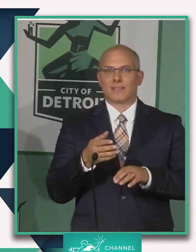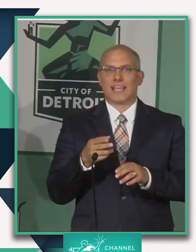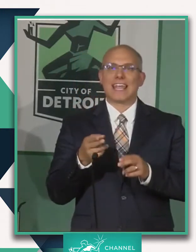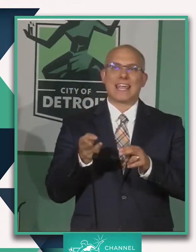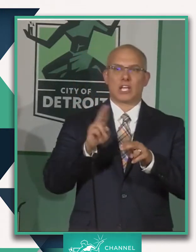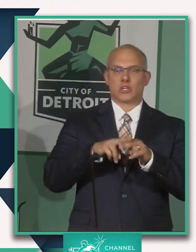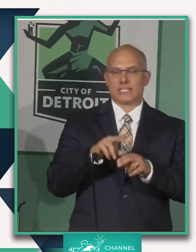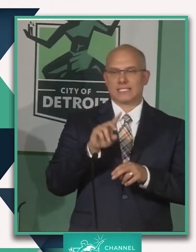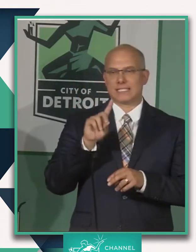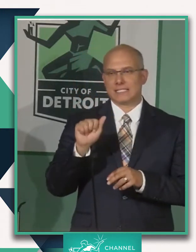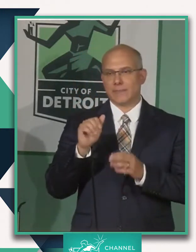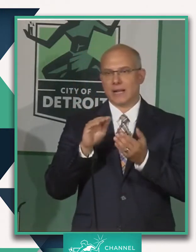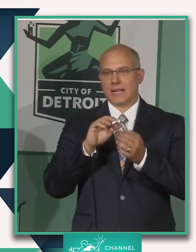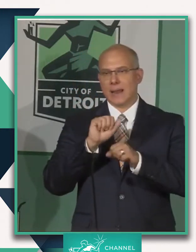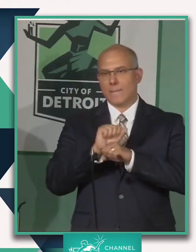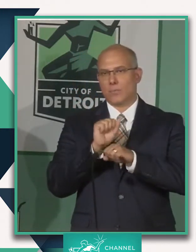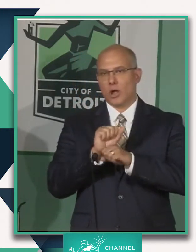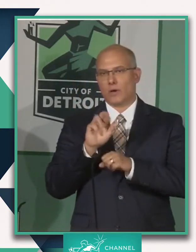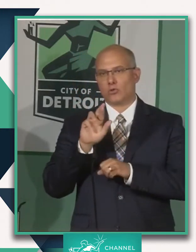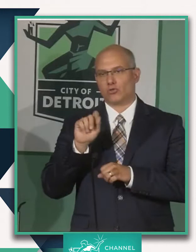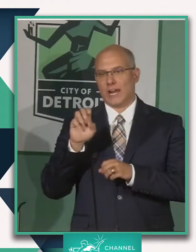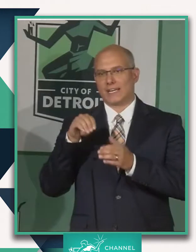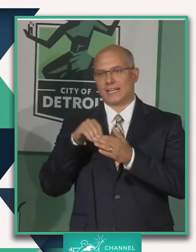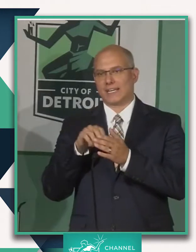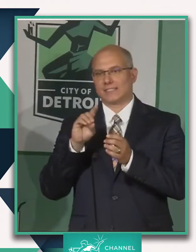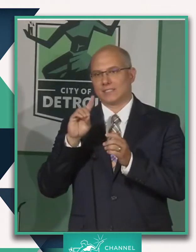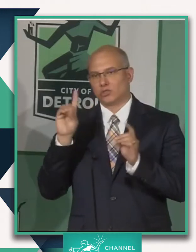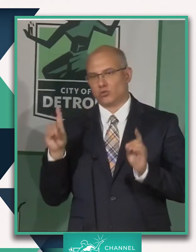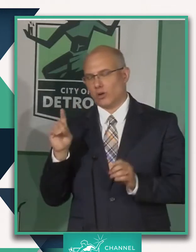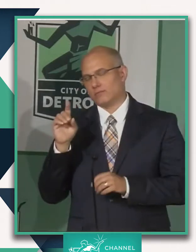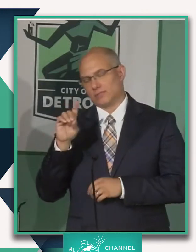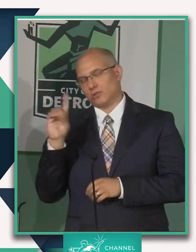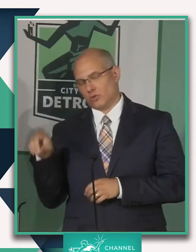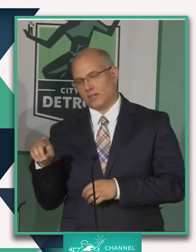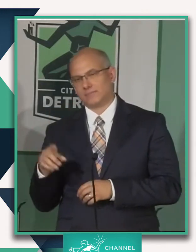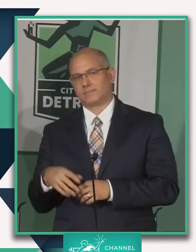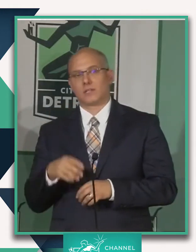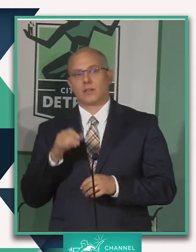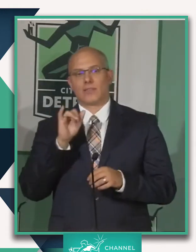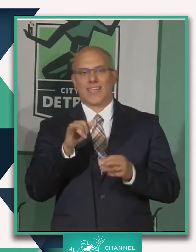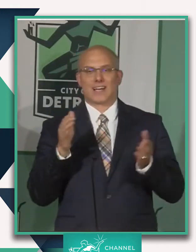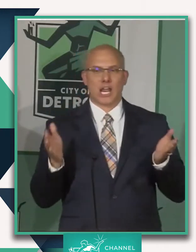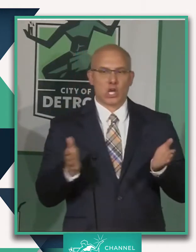Number 3, increase disability employment rate in Detroit.